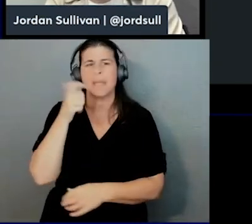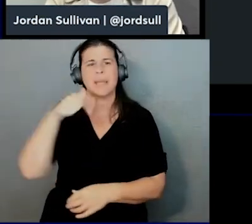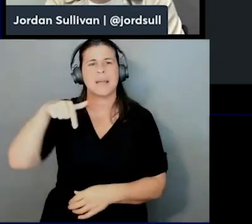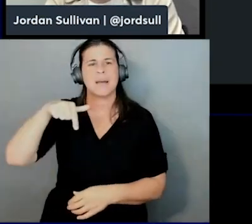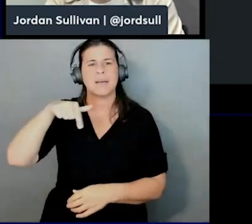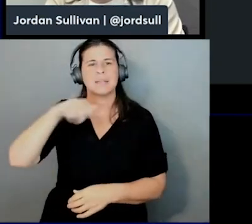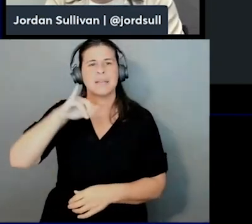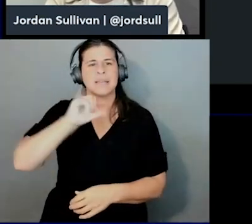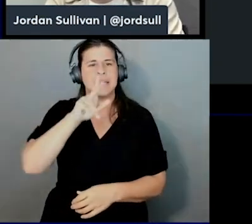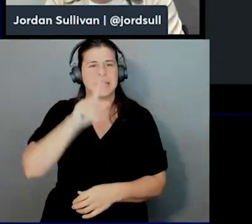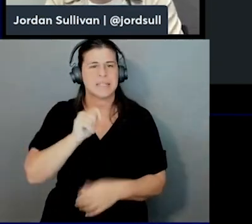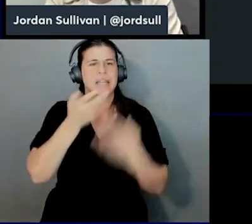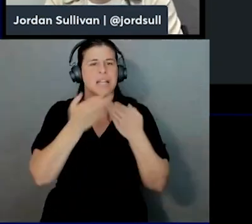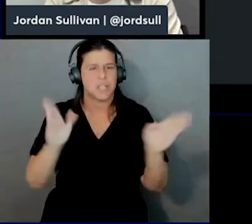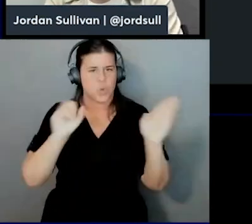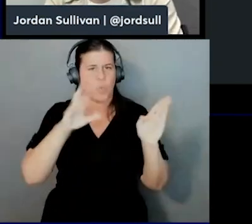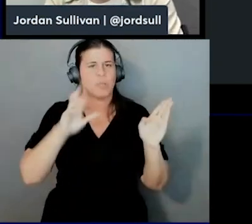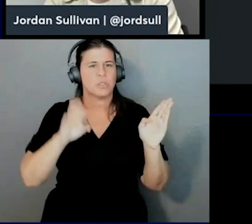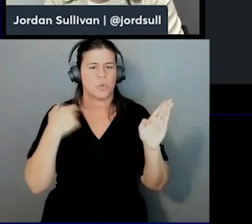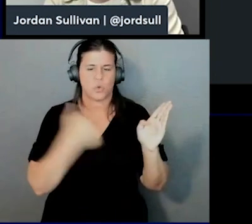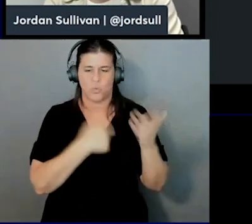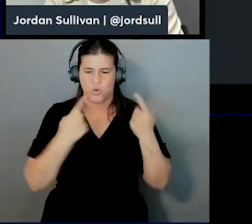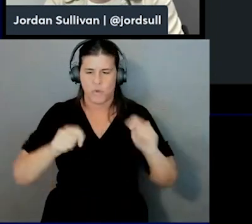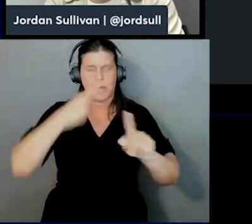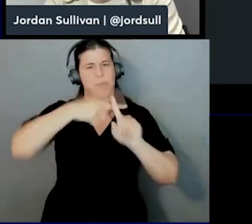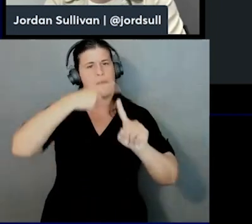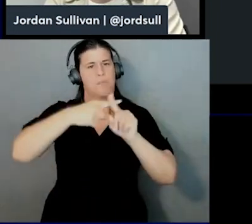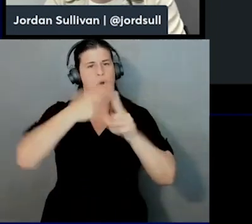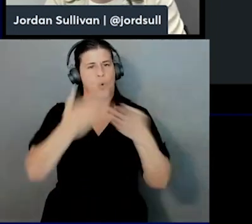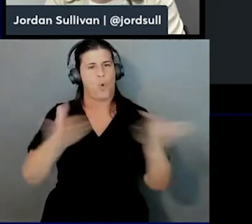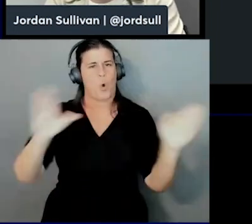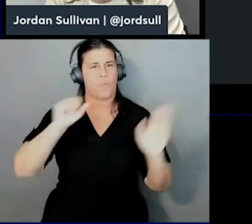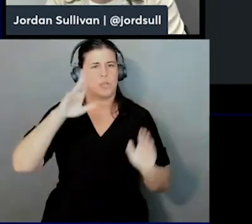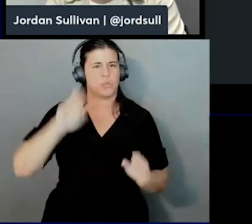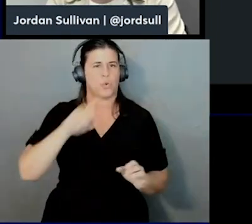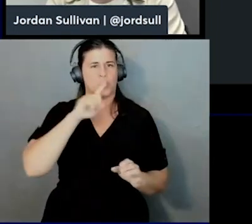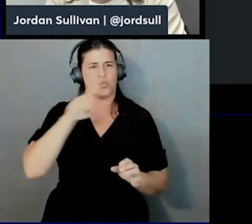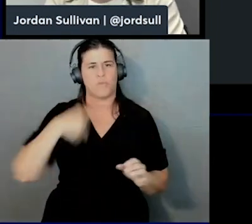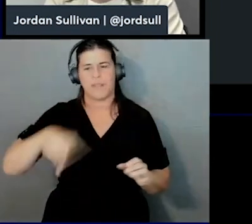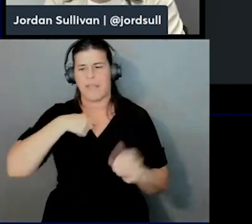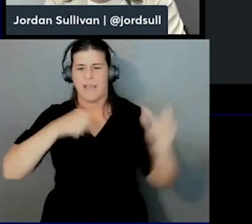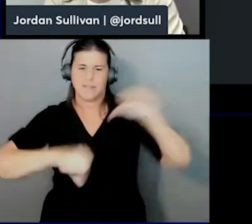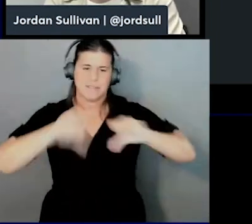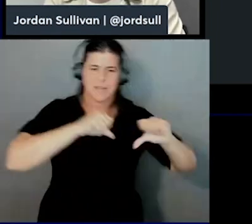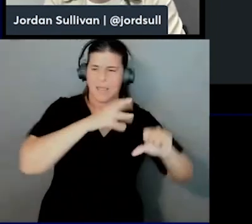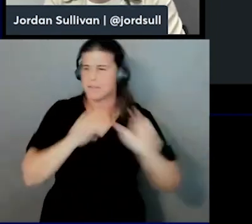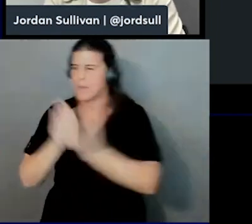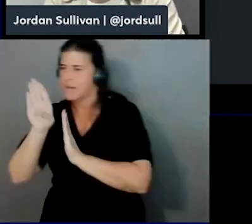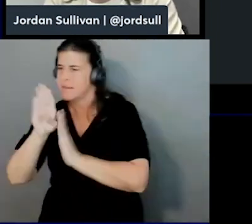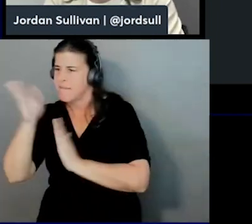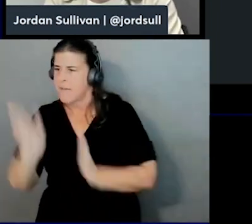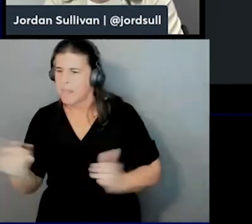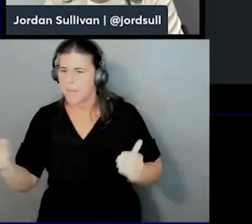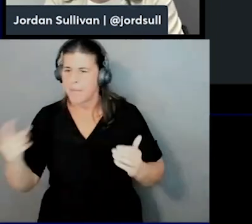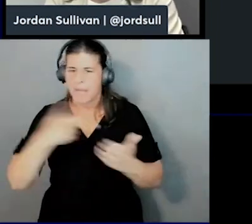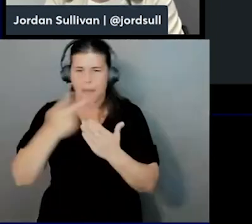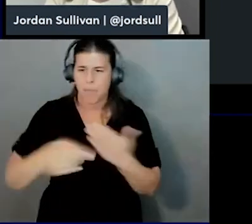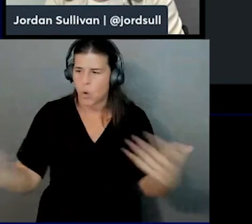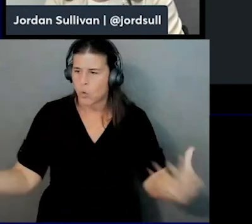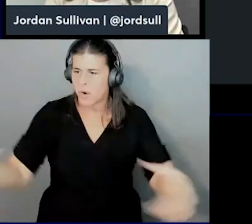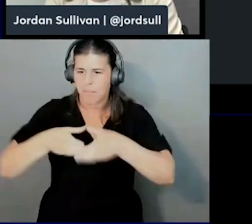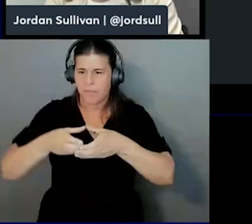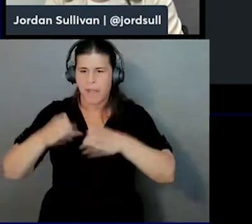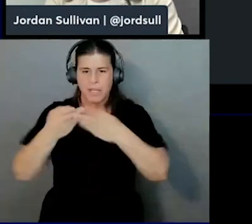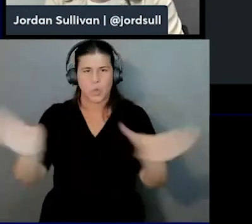source, and we're trying to be pro open source to make science and development and programming as open as possible, so it